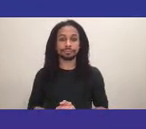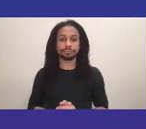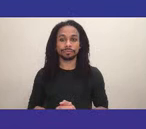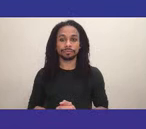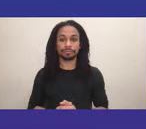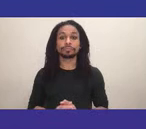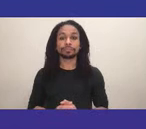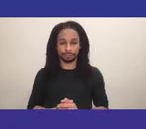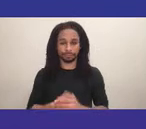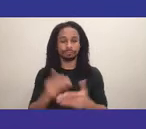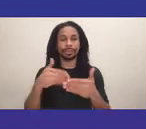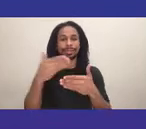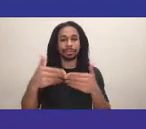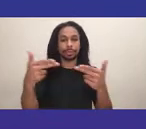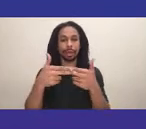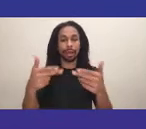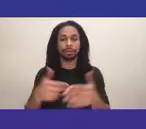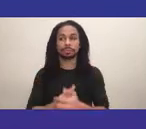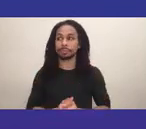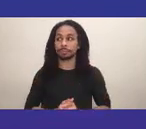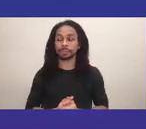Next slide.